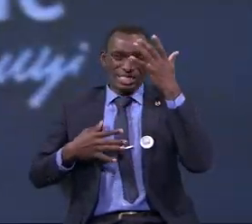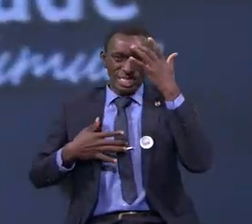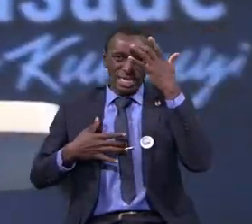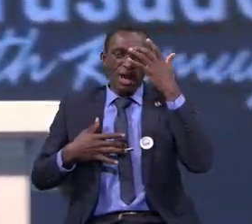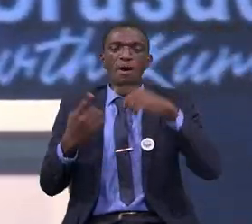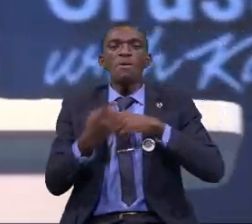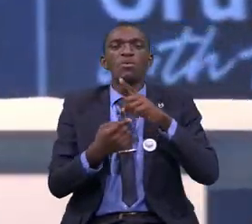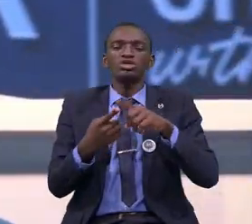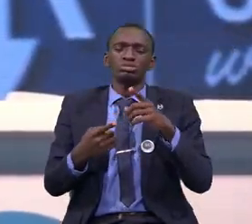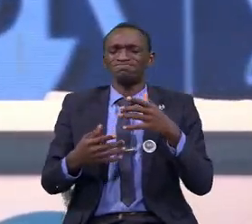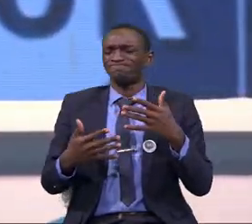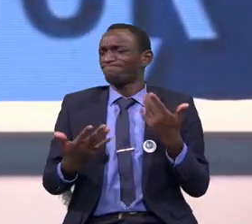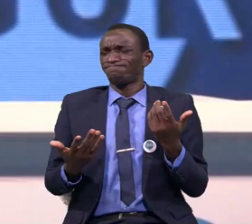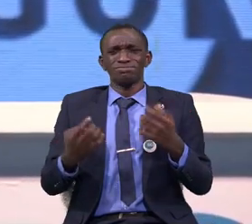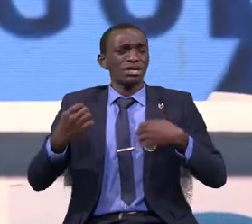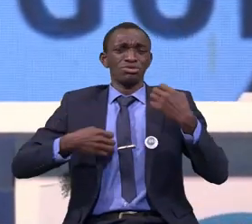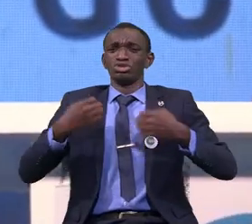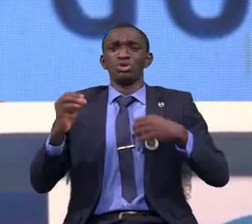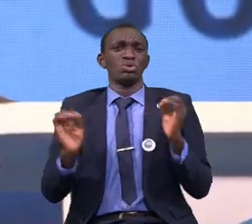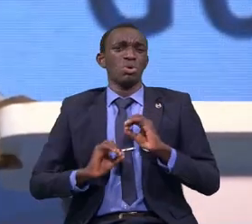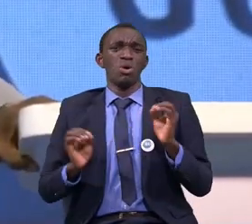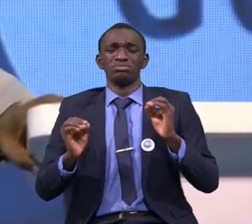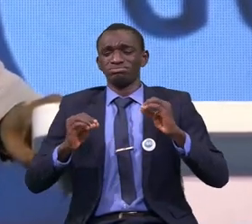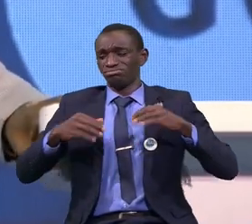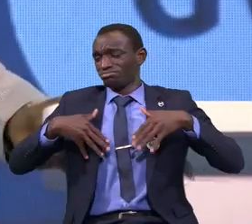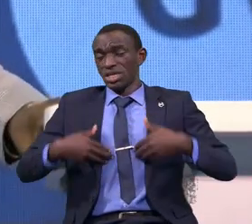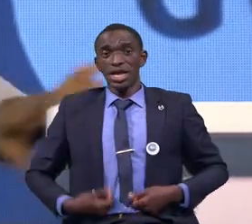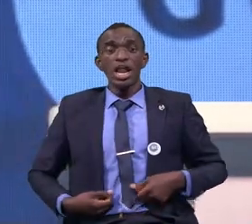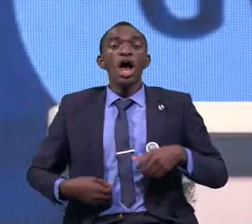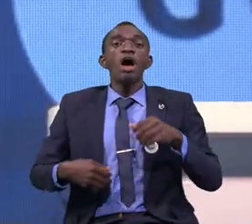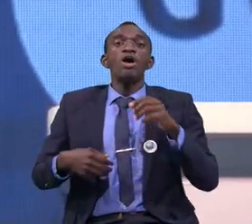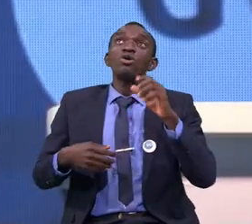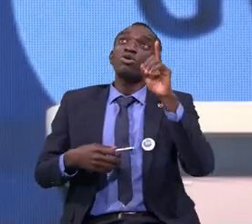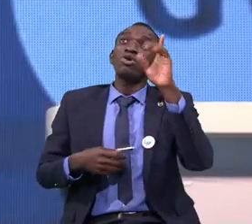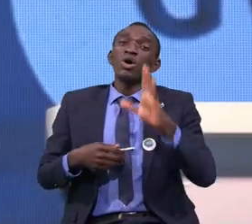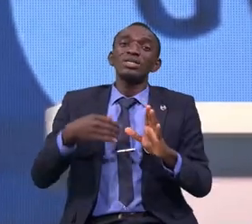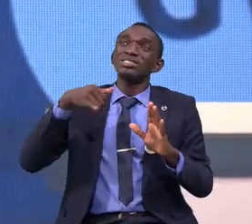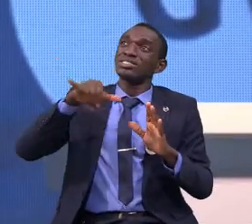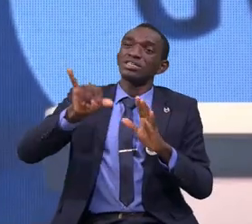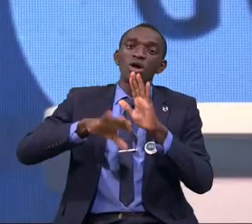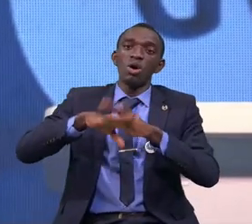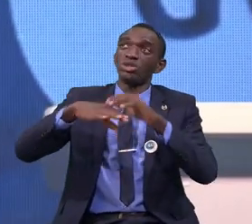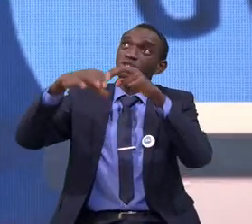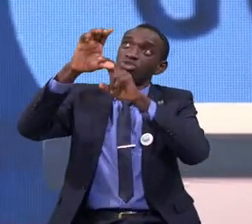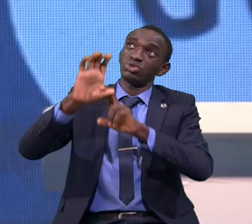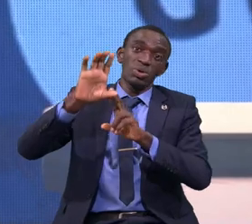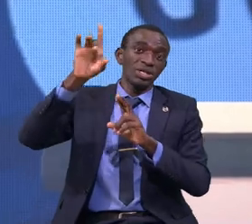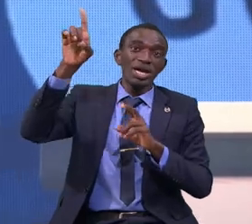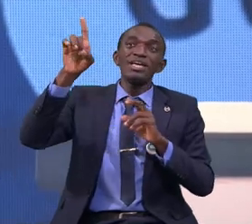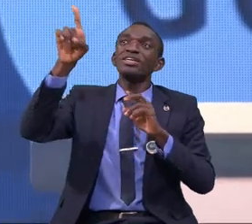are emotionally drained, the Lord God is still on the throne and the Lord is still